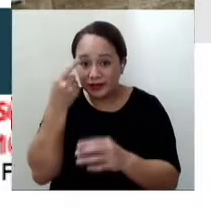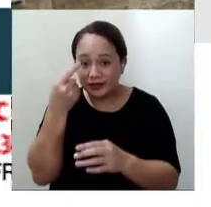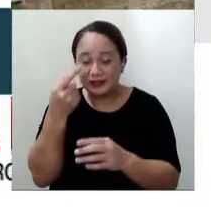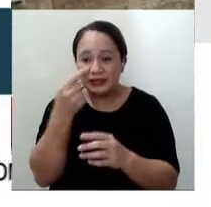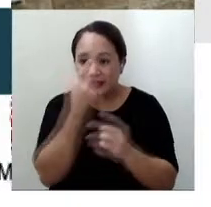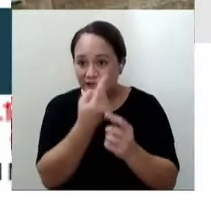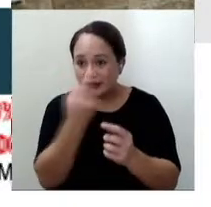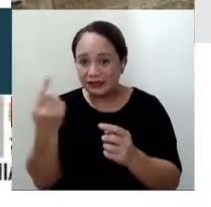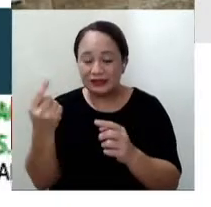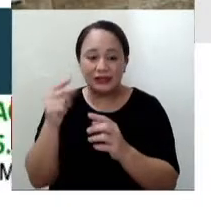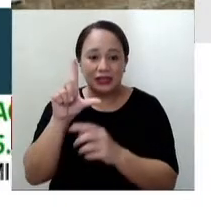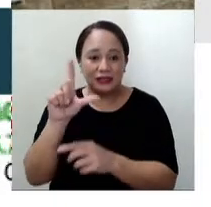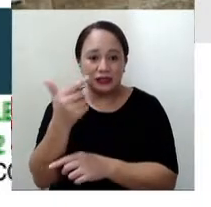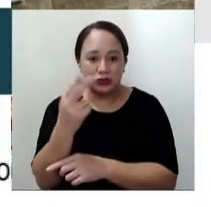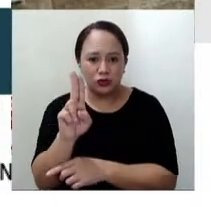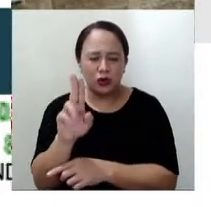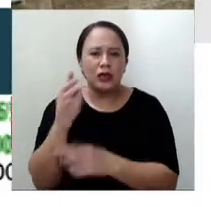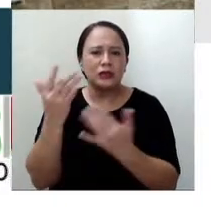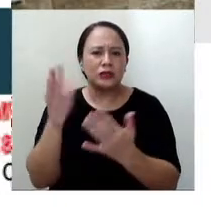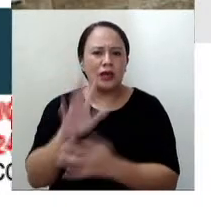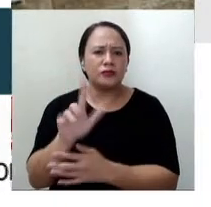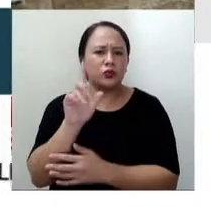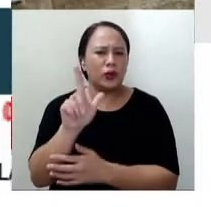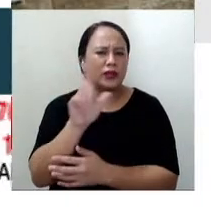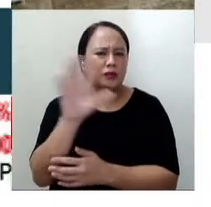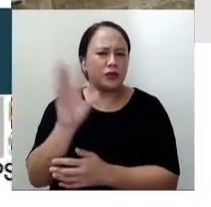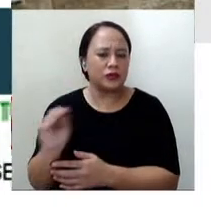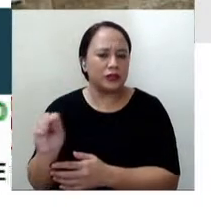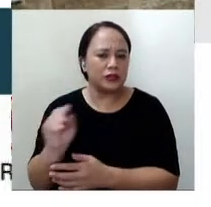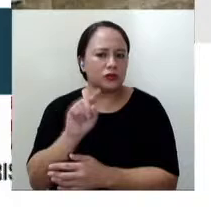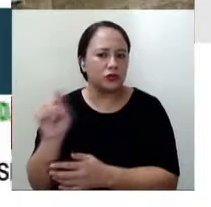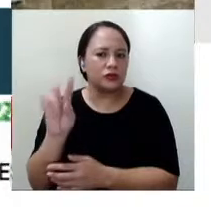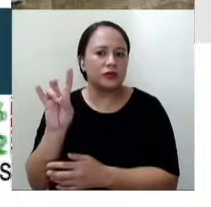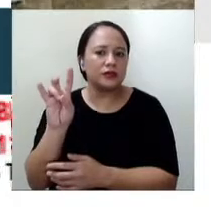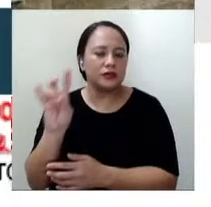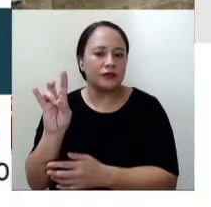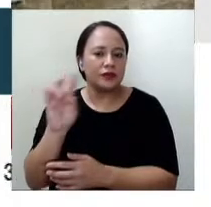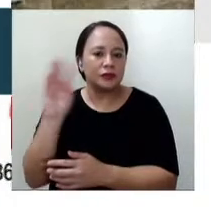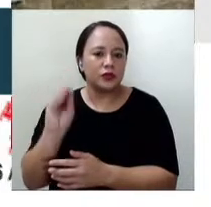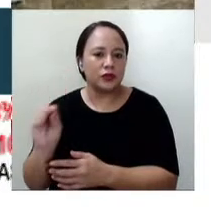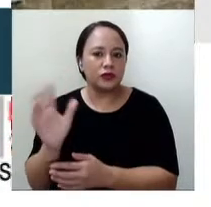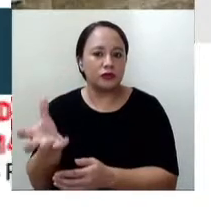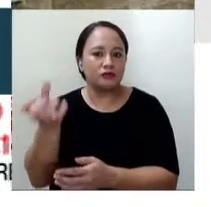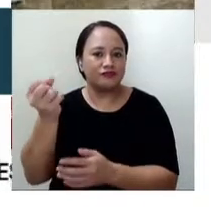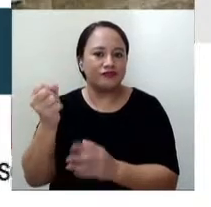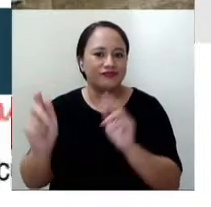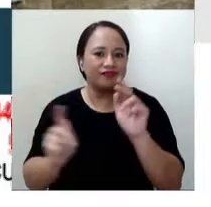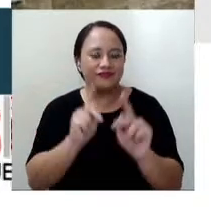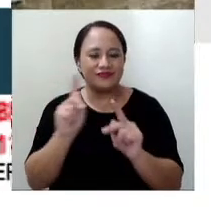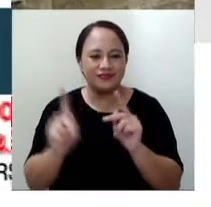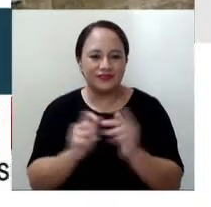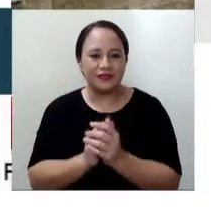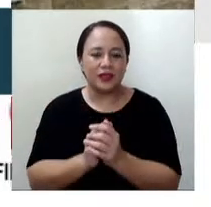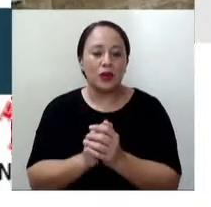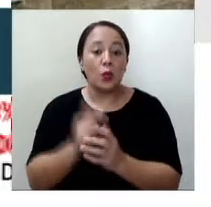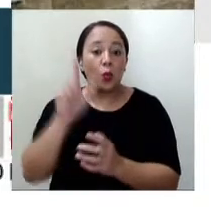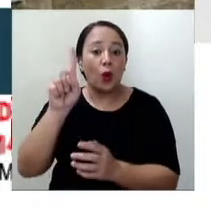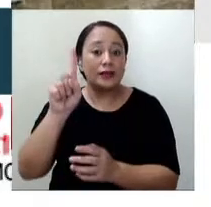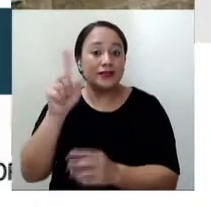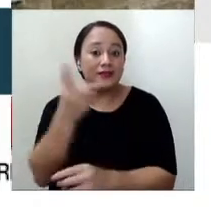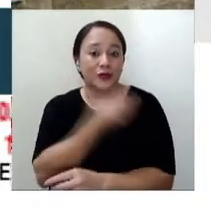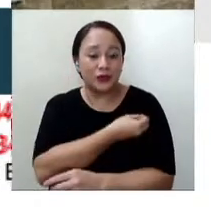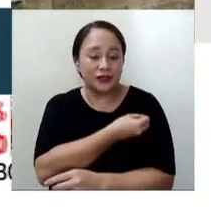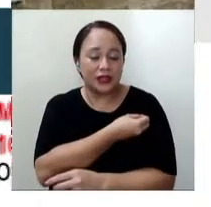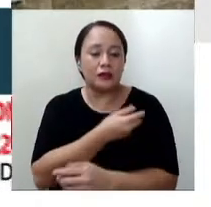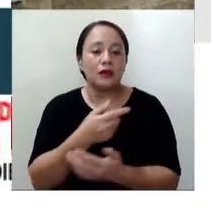has vaccinated between 20% to 70% of their population one dose, which suggests